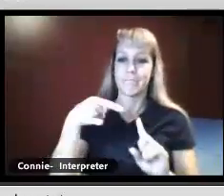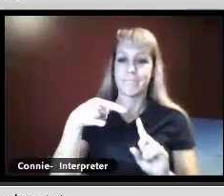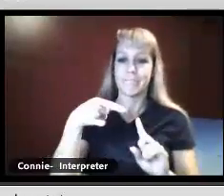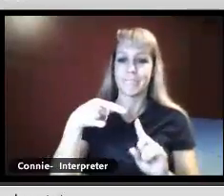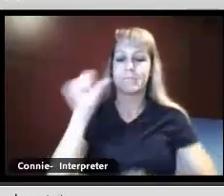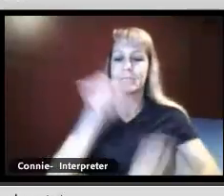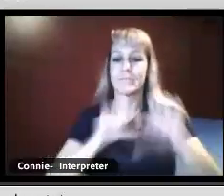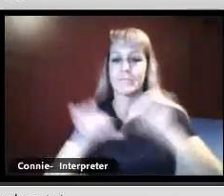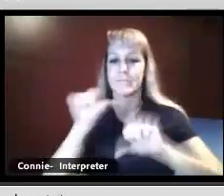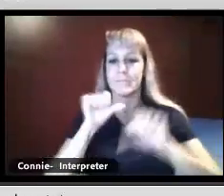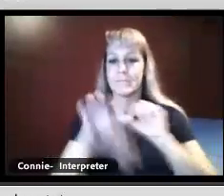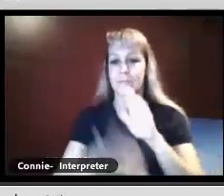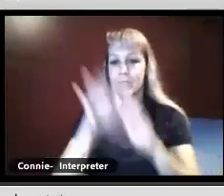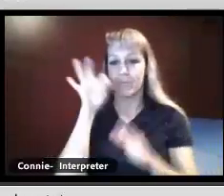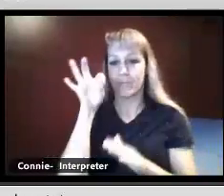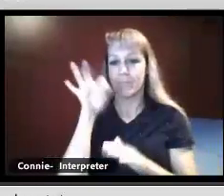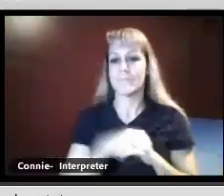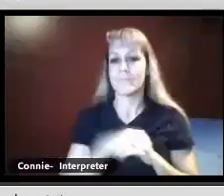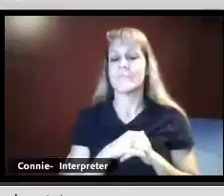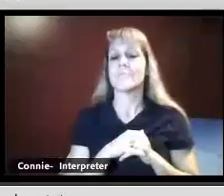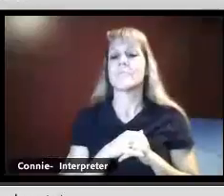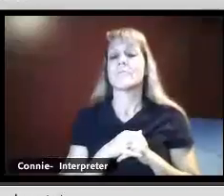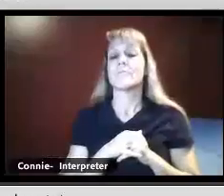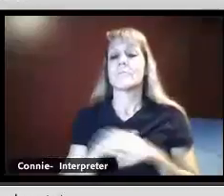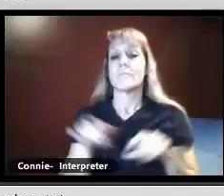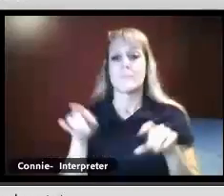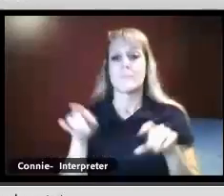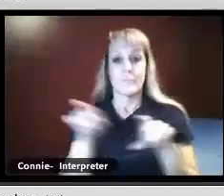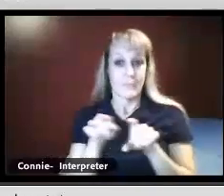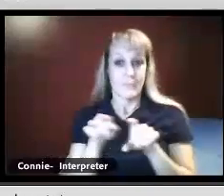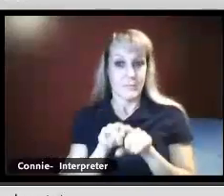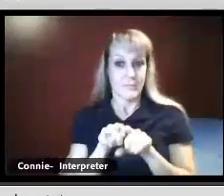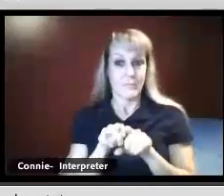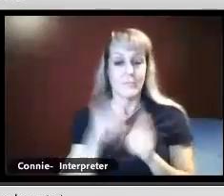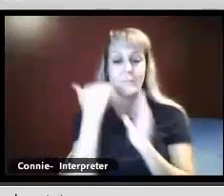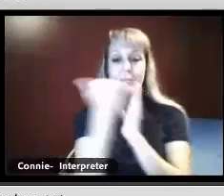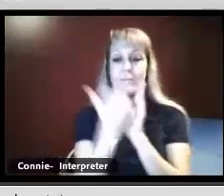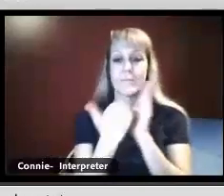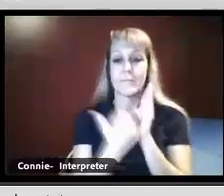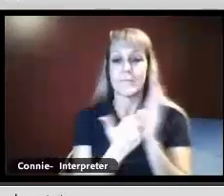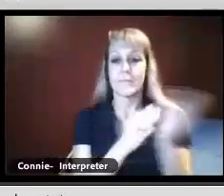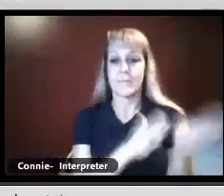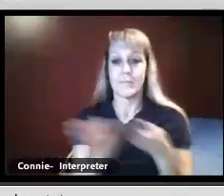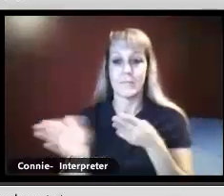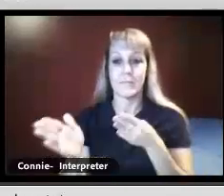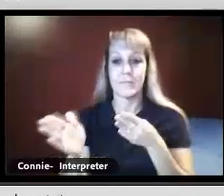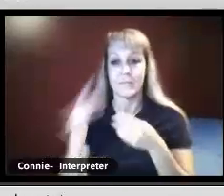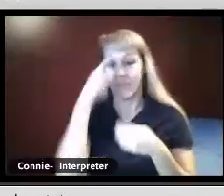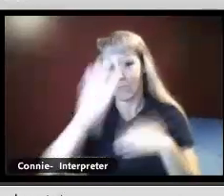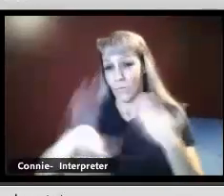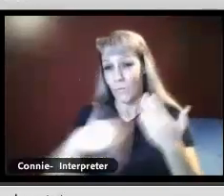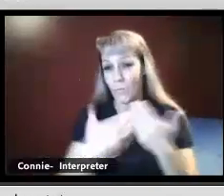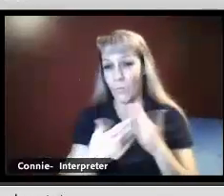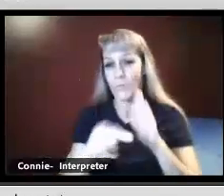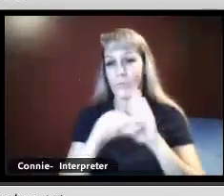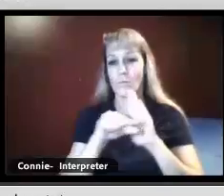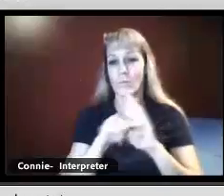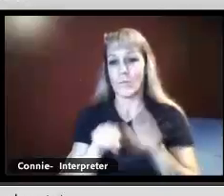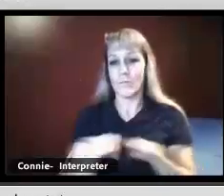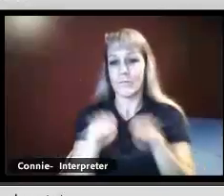discoveries, and you'll be glad to know, lesson plans for every grade level.